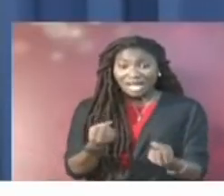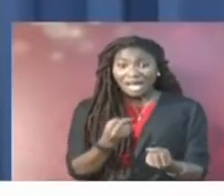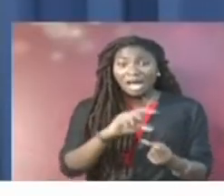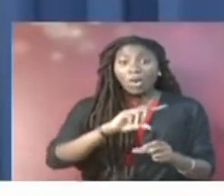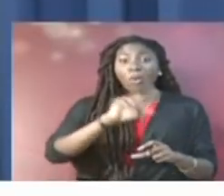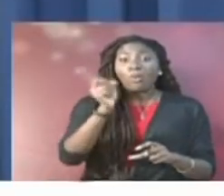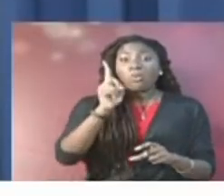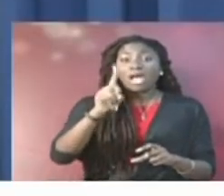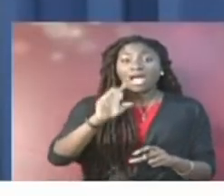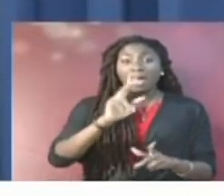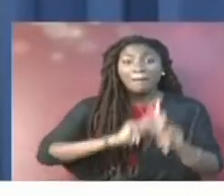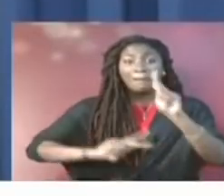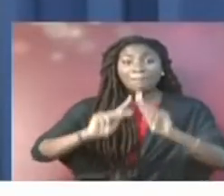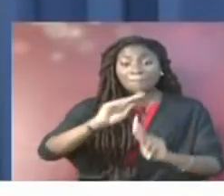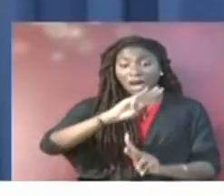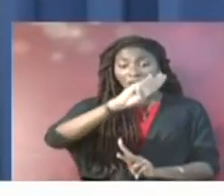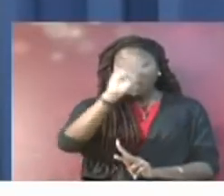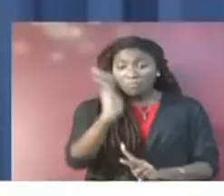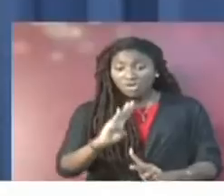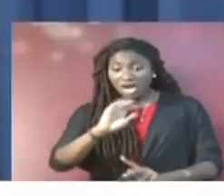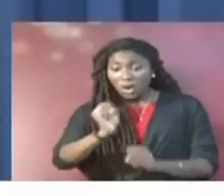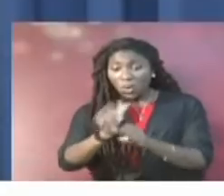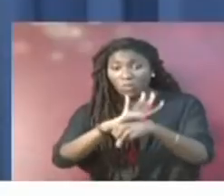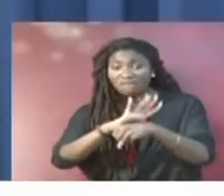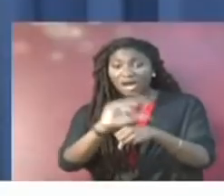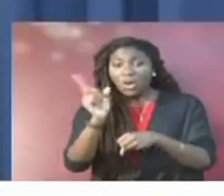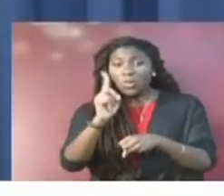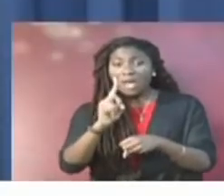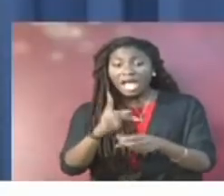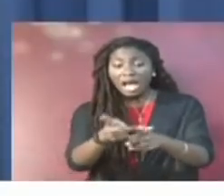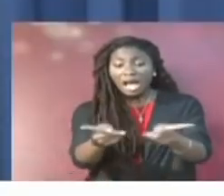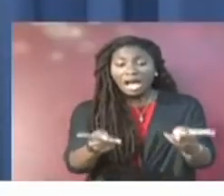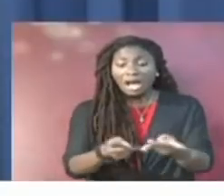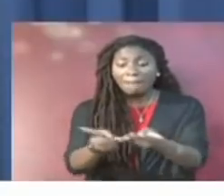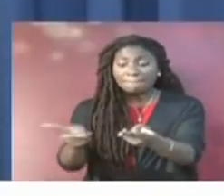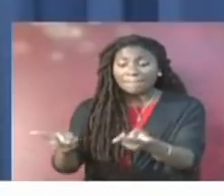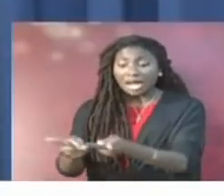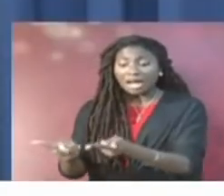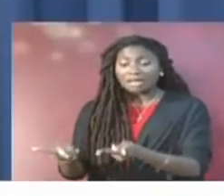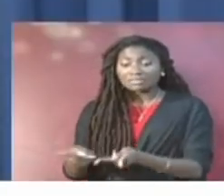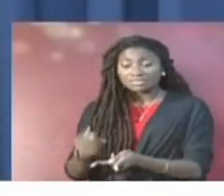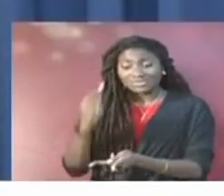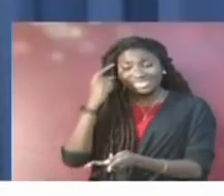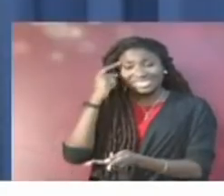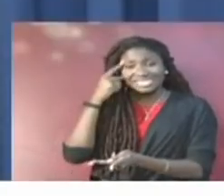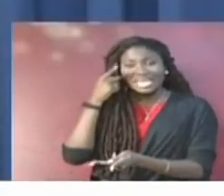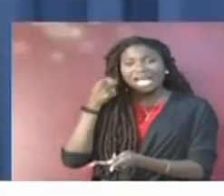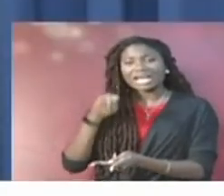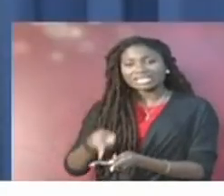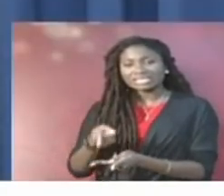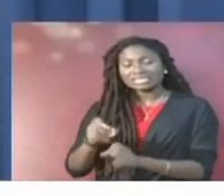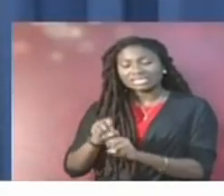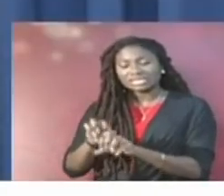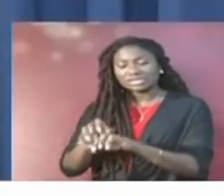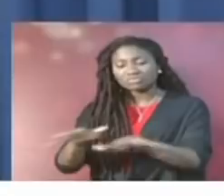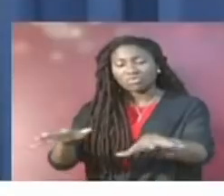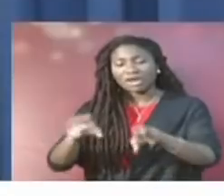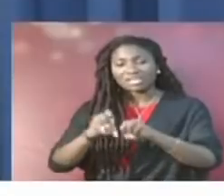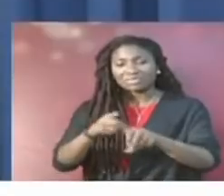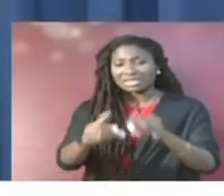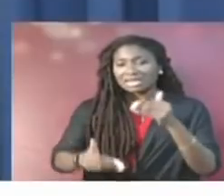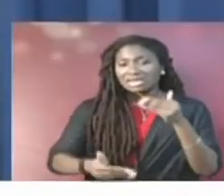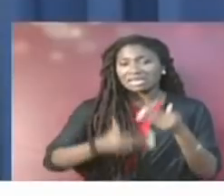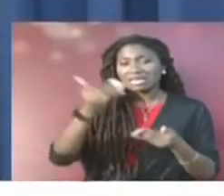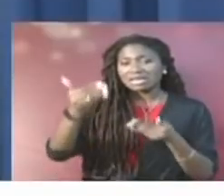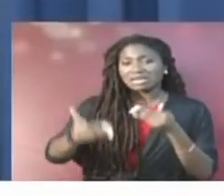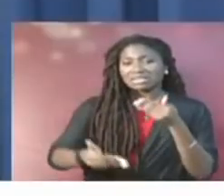country over the last month or so, that the P1 certainly has a role to play. It tends to be more transmissible. What we're seeing is